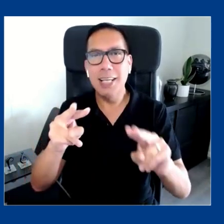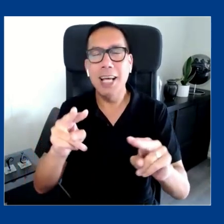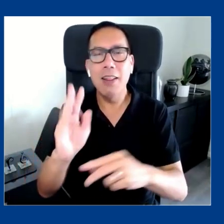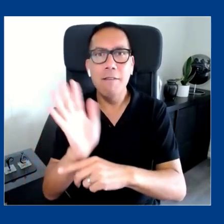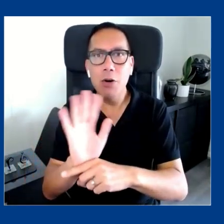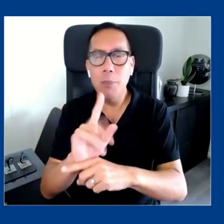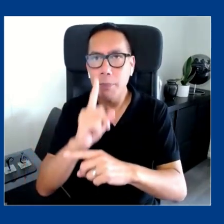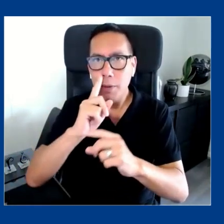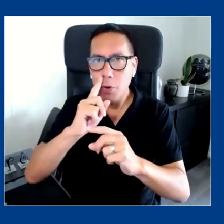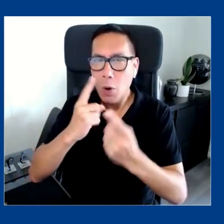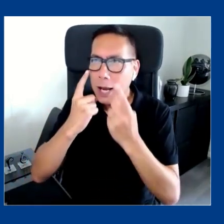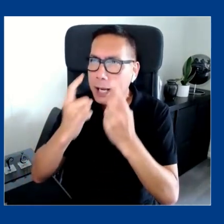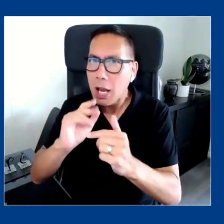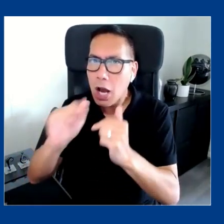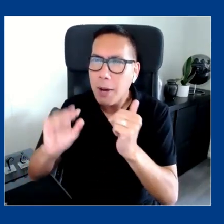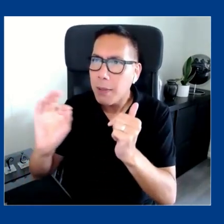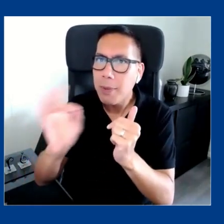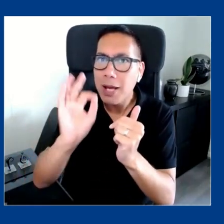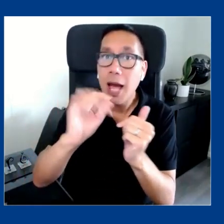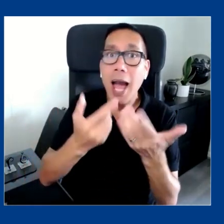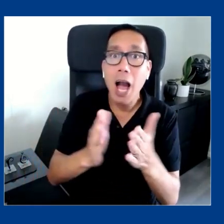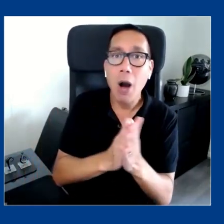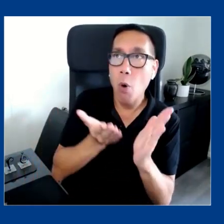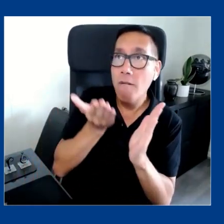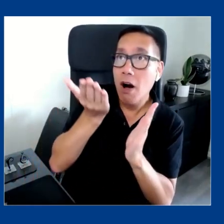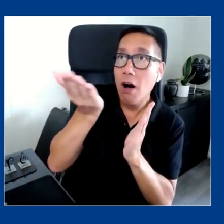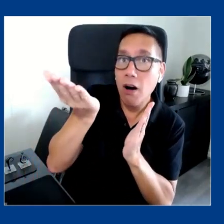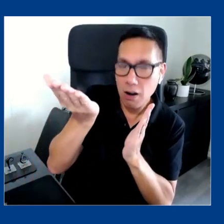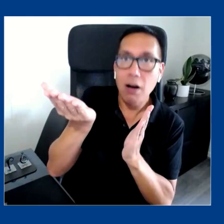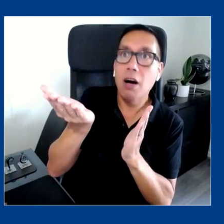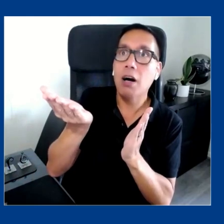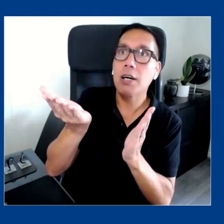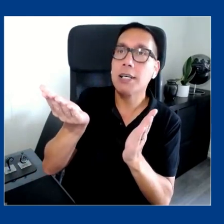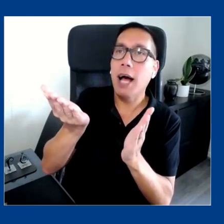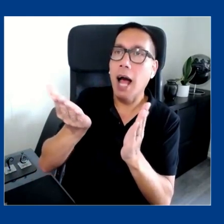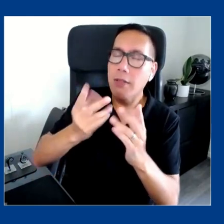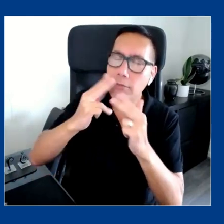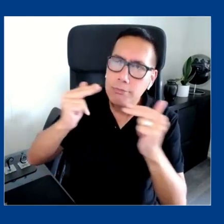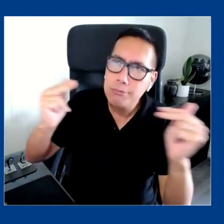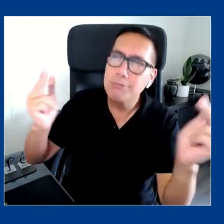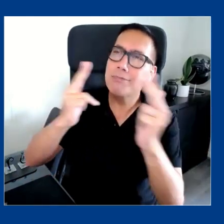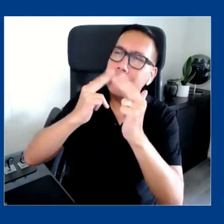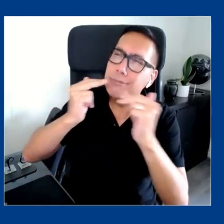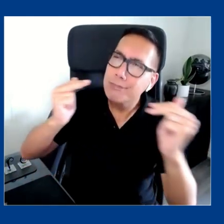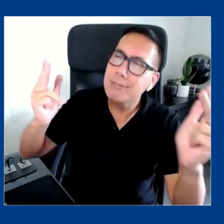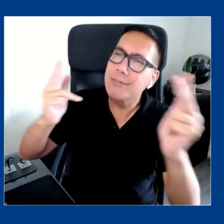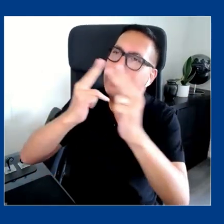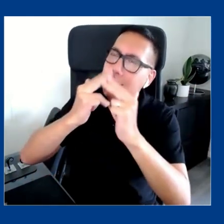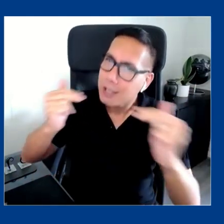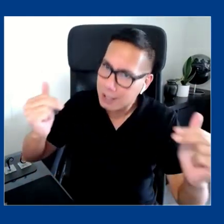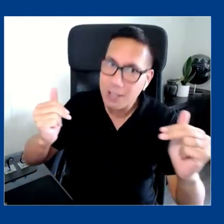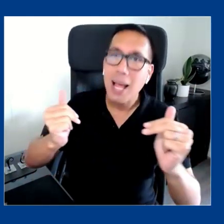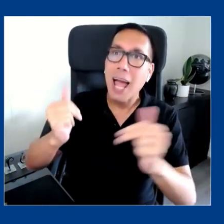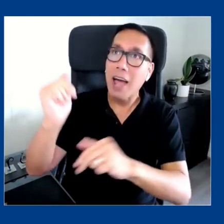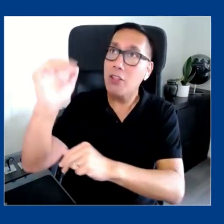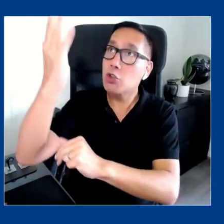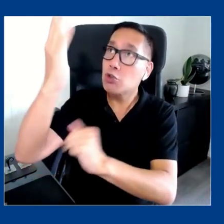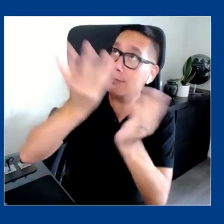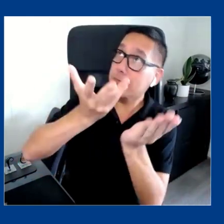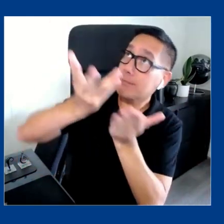by dedicating offerings, serenading them with love songs, and offering their trees as houses.